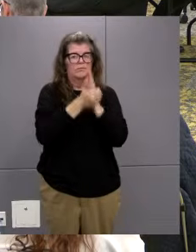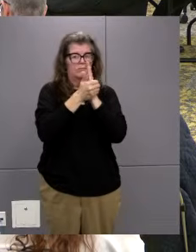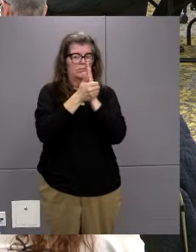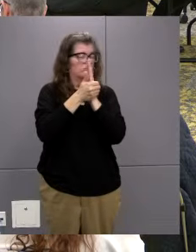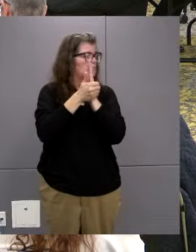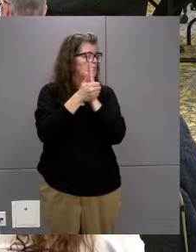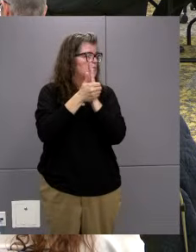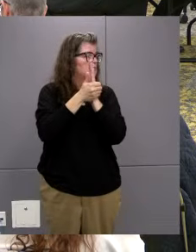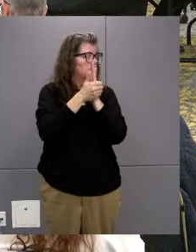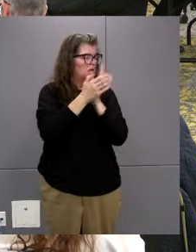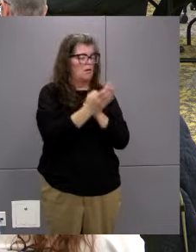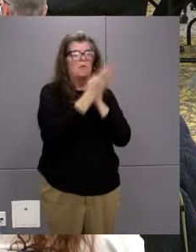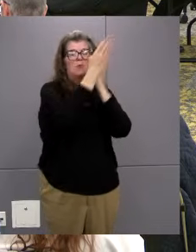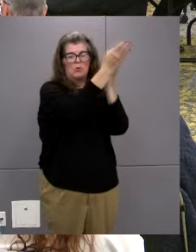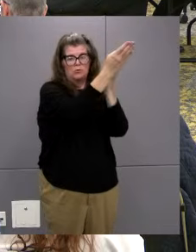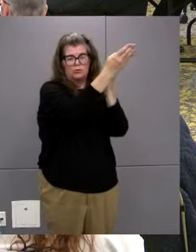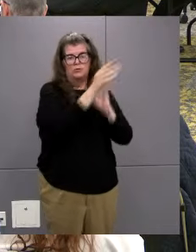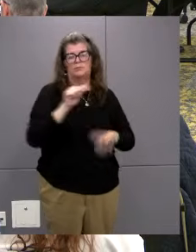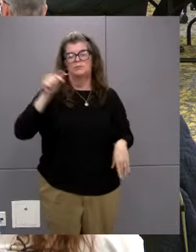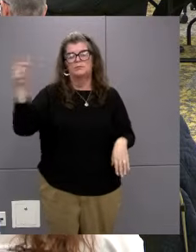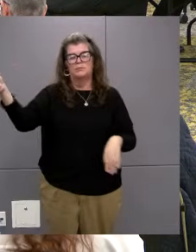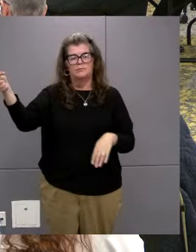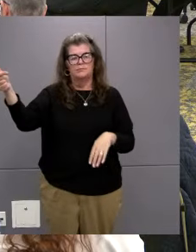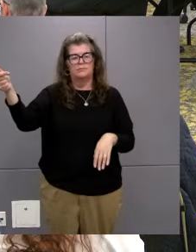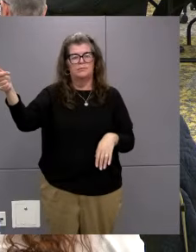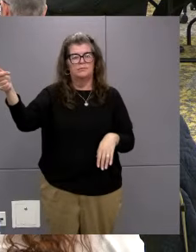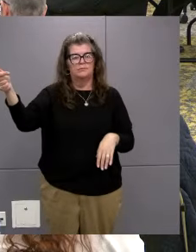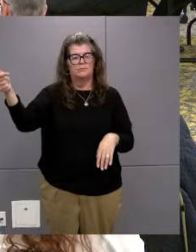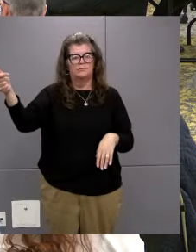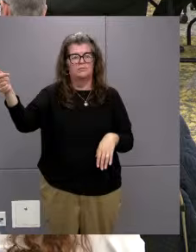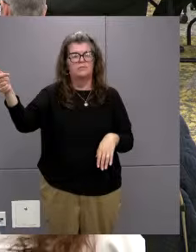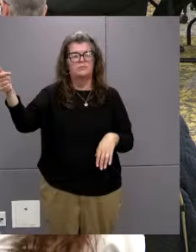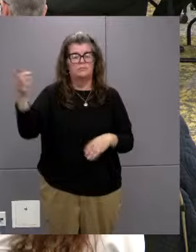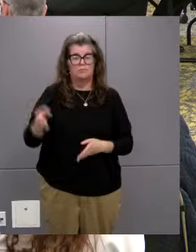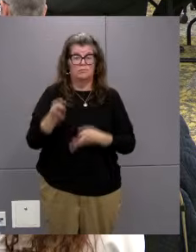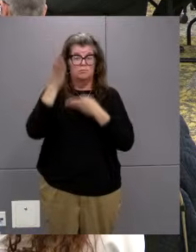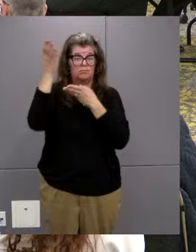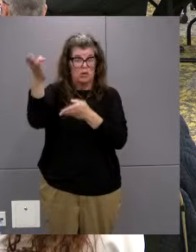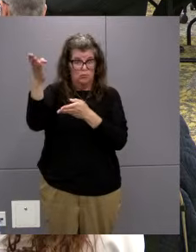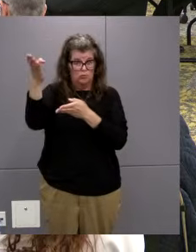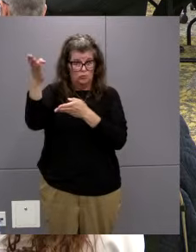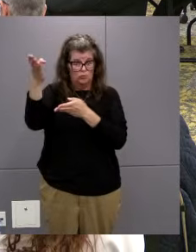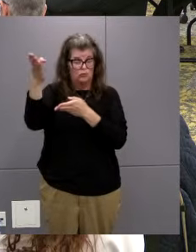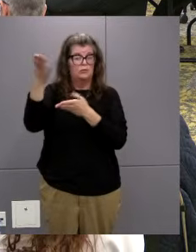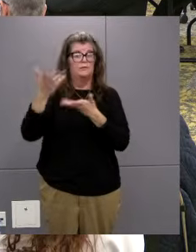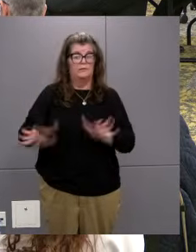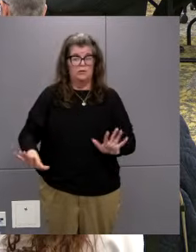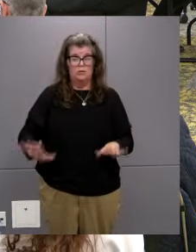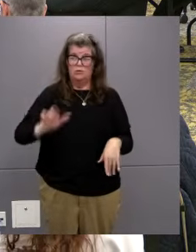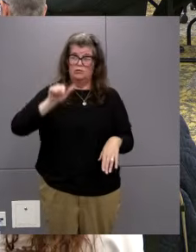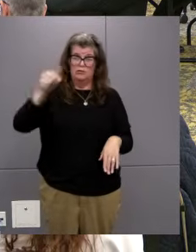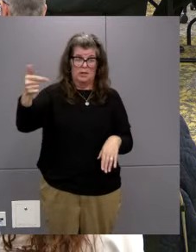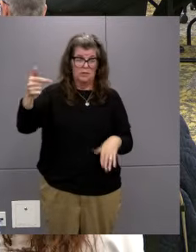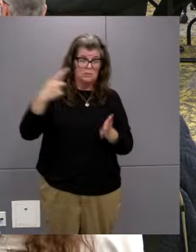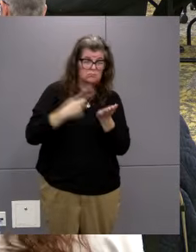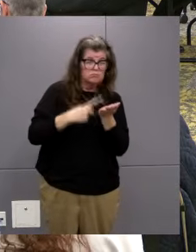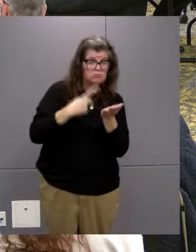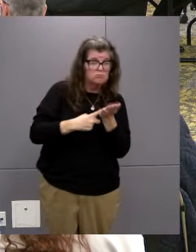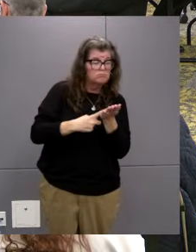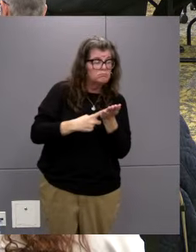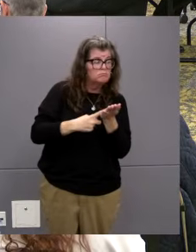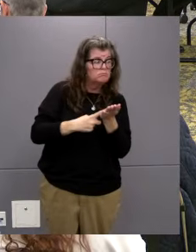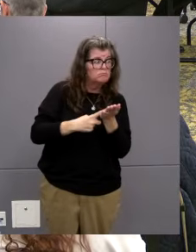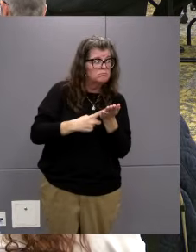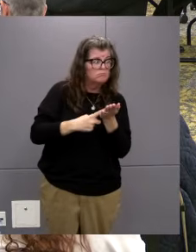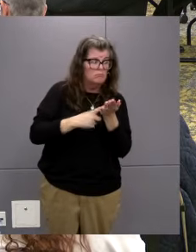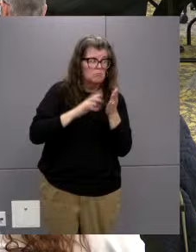I'll make the motion. Second. Motion's been made, it's been seconded. Any discussion?